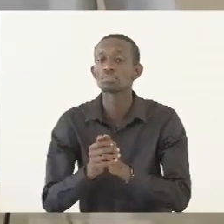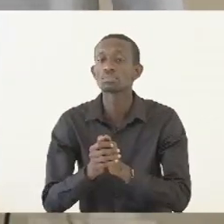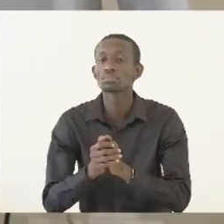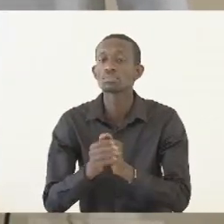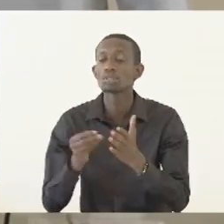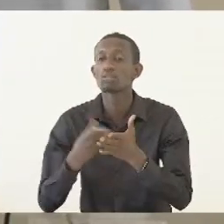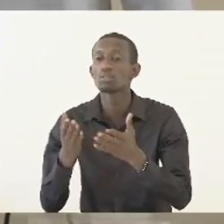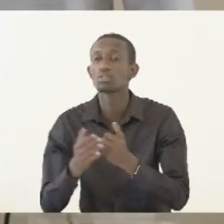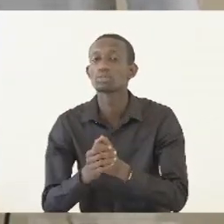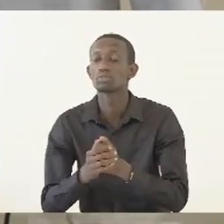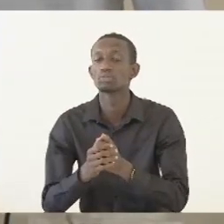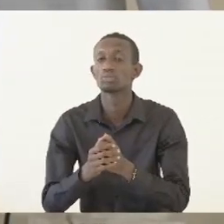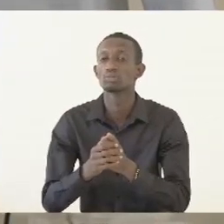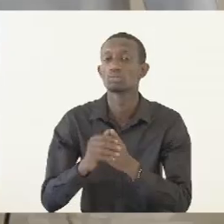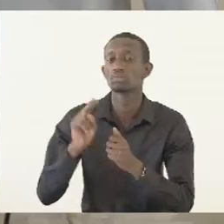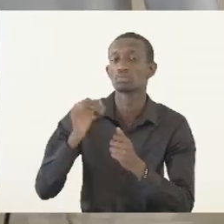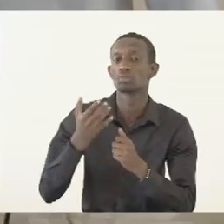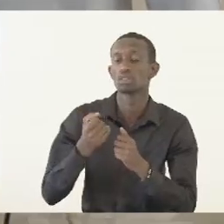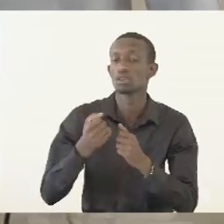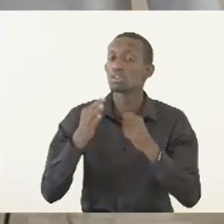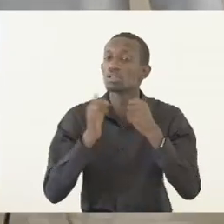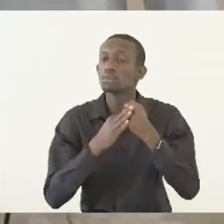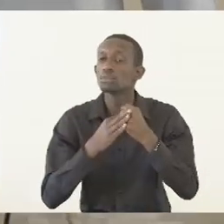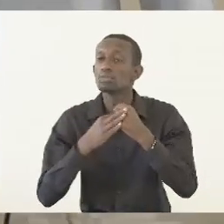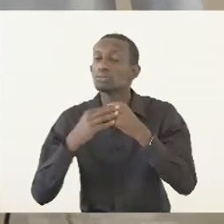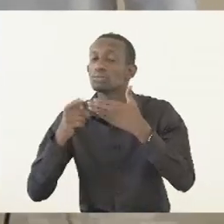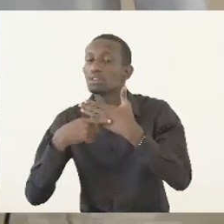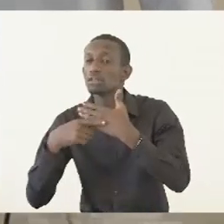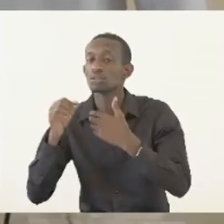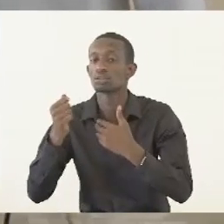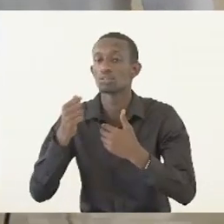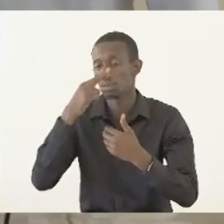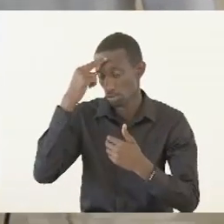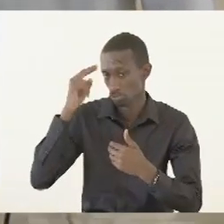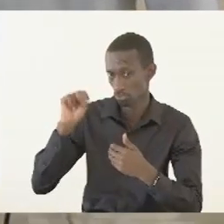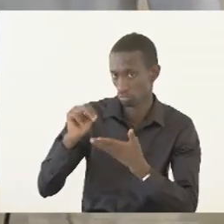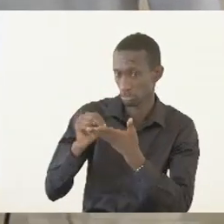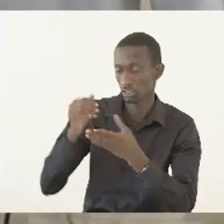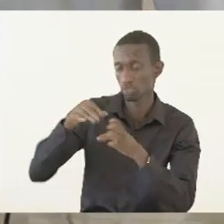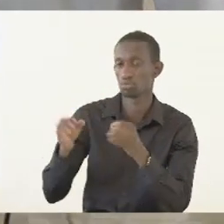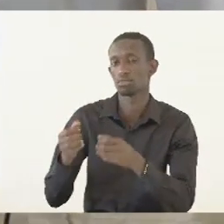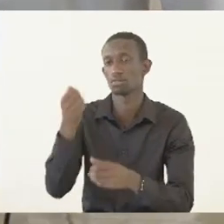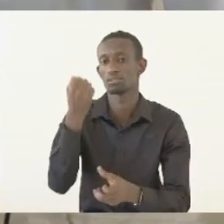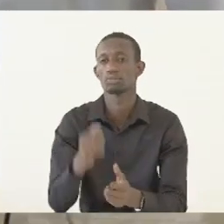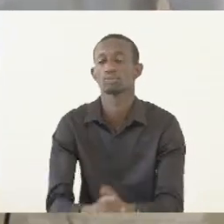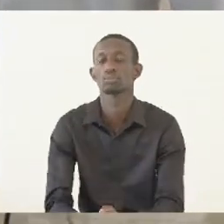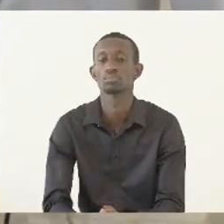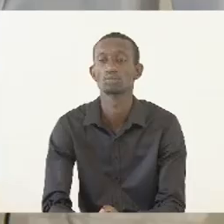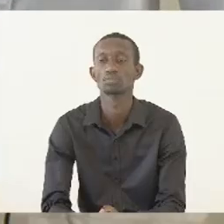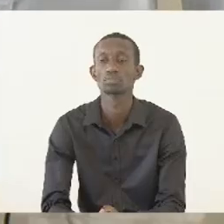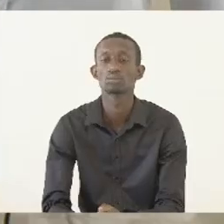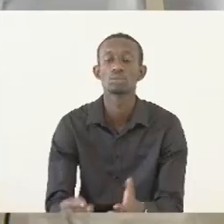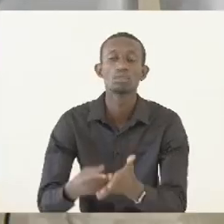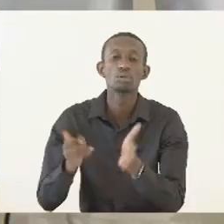example, you take 8 minus 5 because nitrogen is in group 5. So the valence will